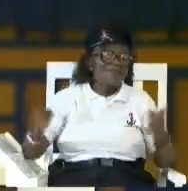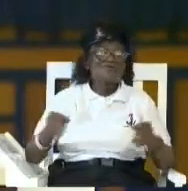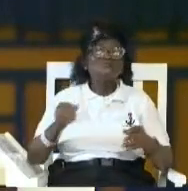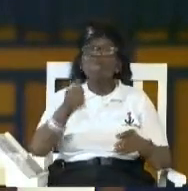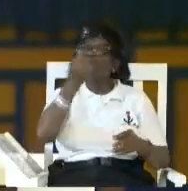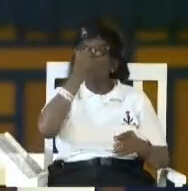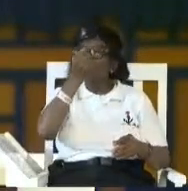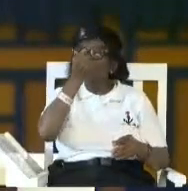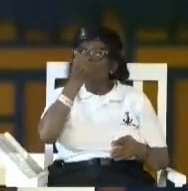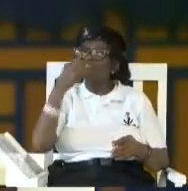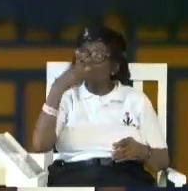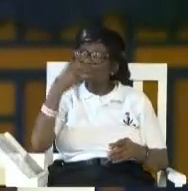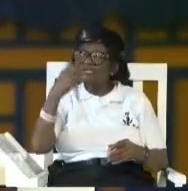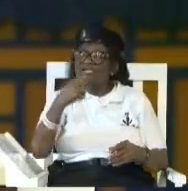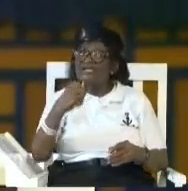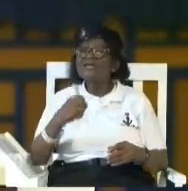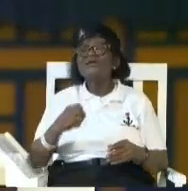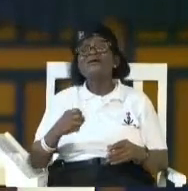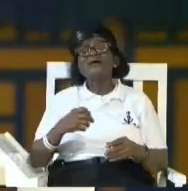walk,